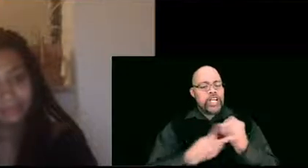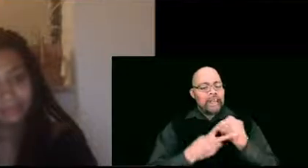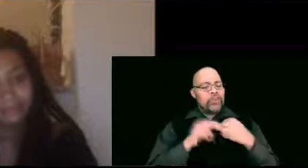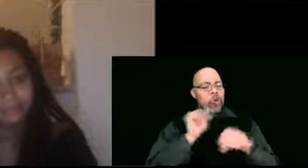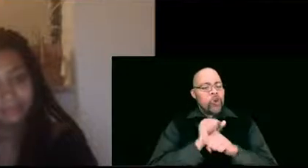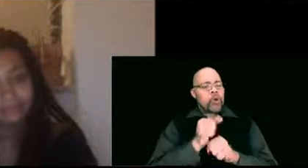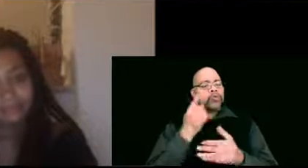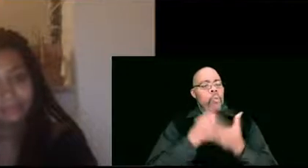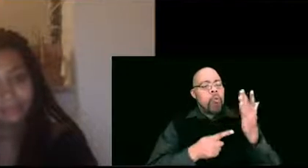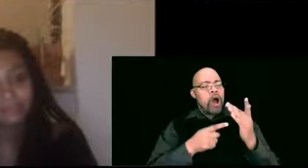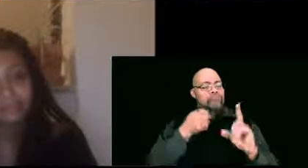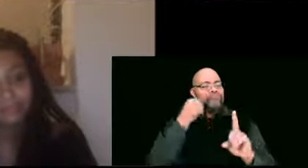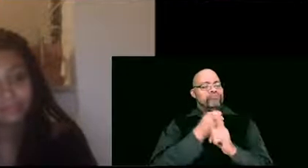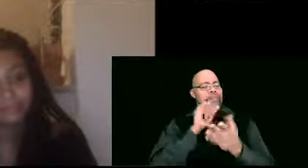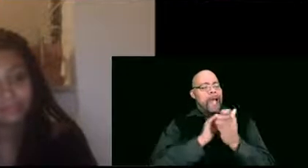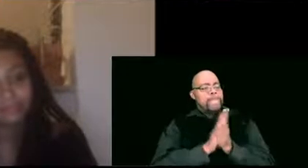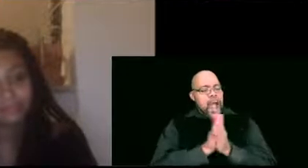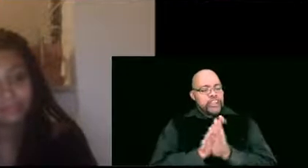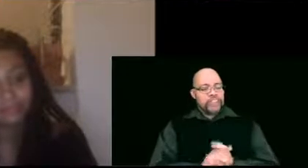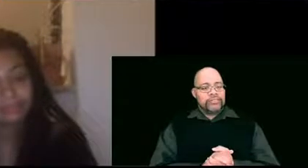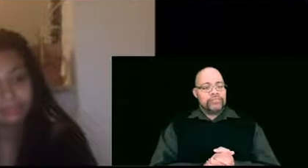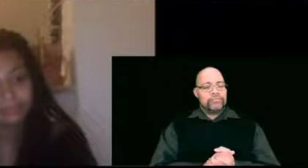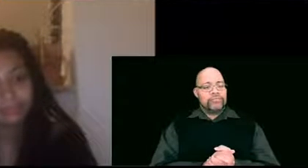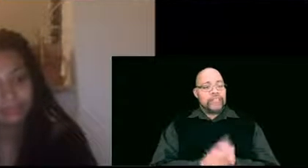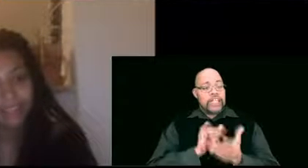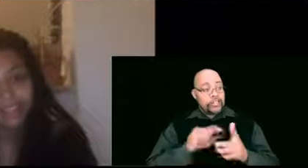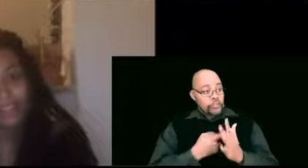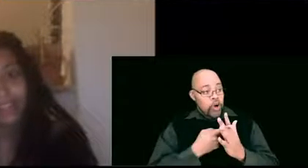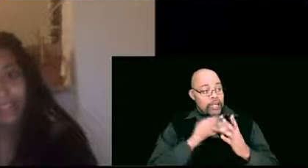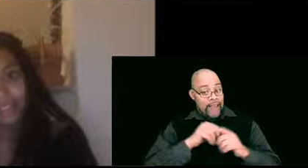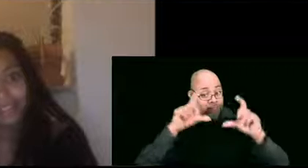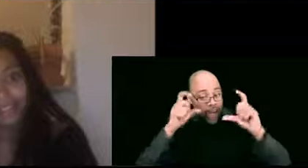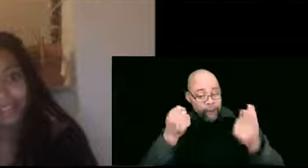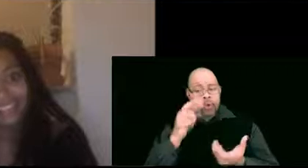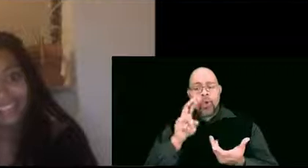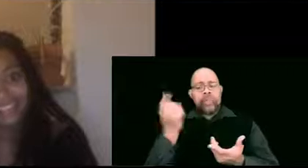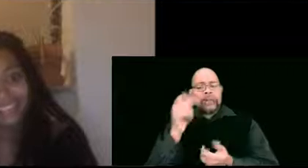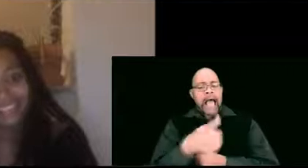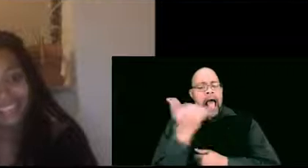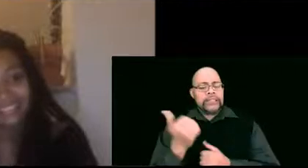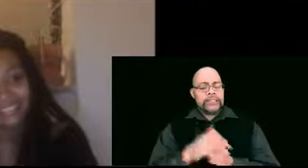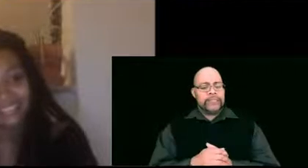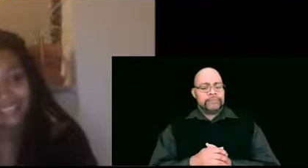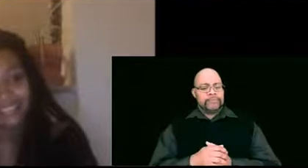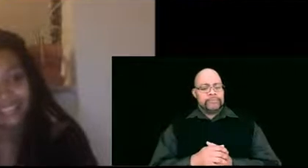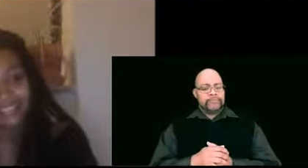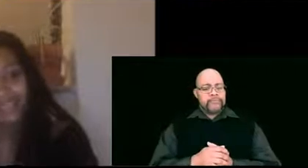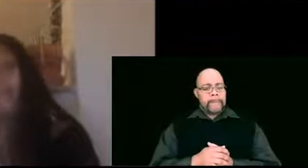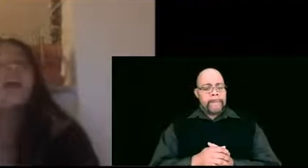ocean conservation work. So kind of what sparked that passion? Was it starting out in photography, or was it something